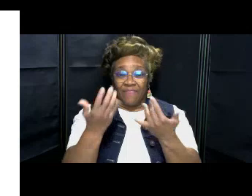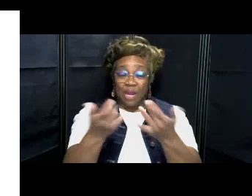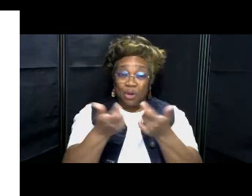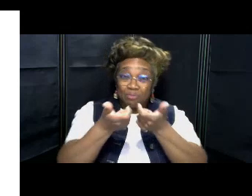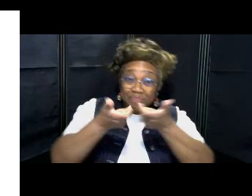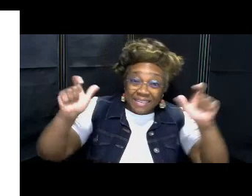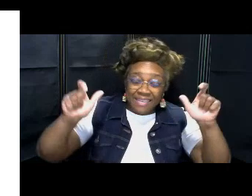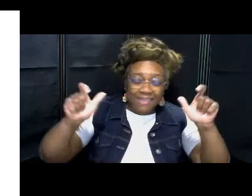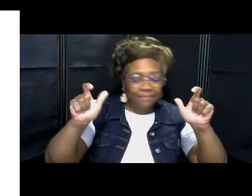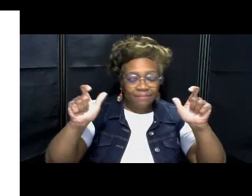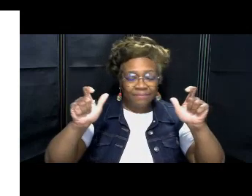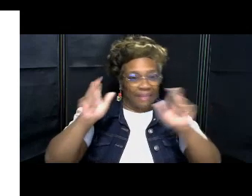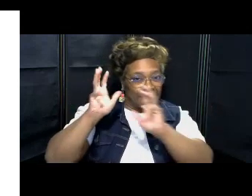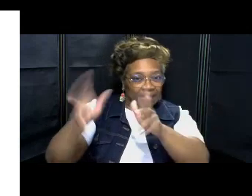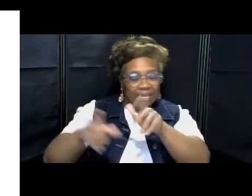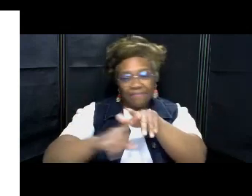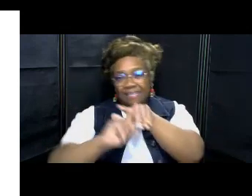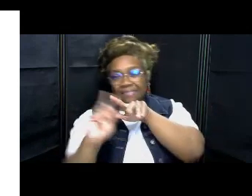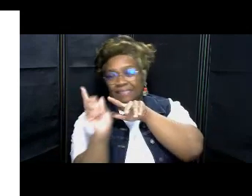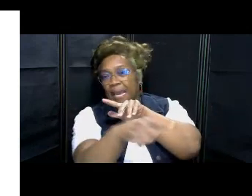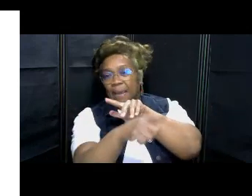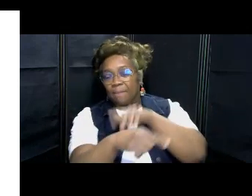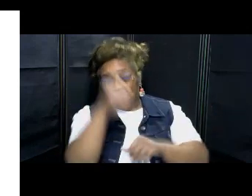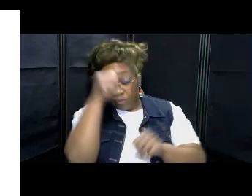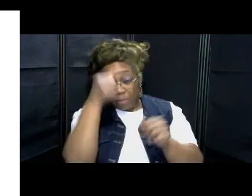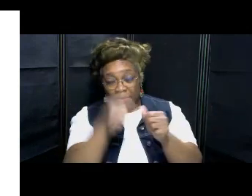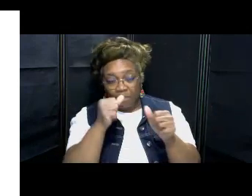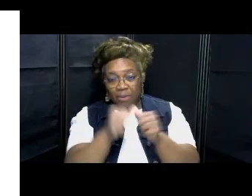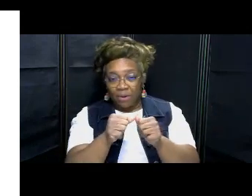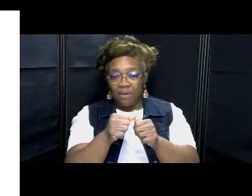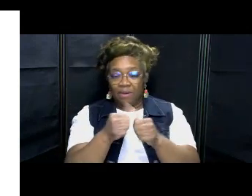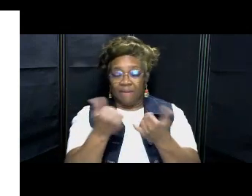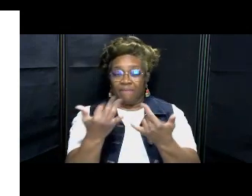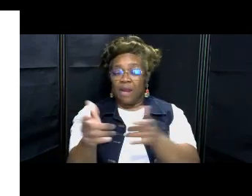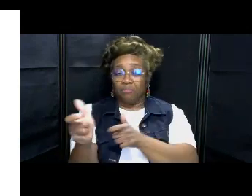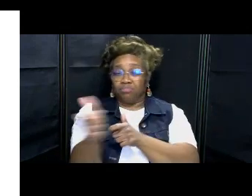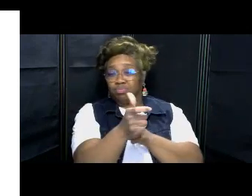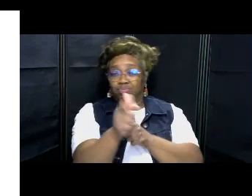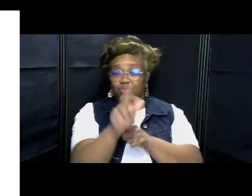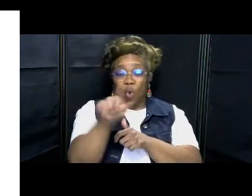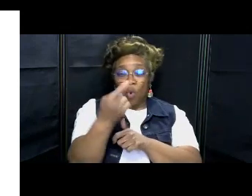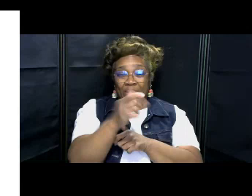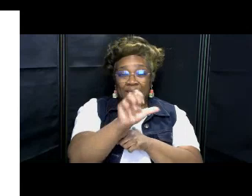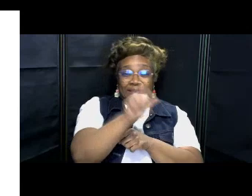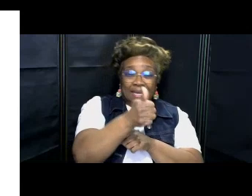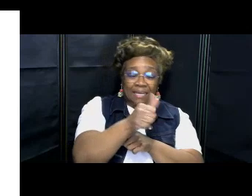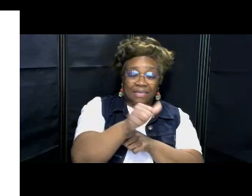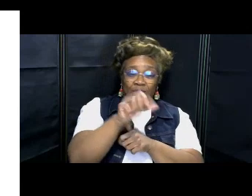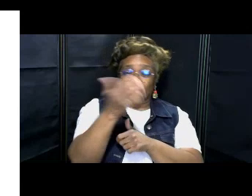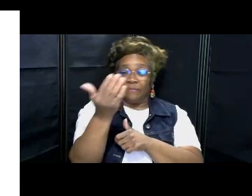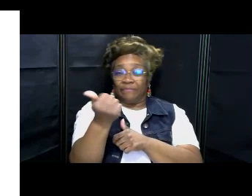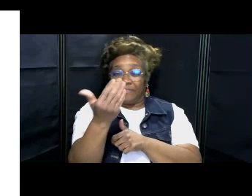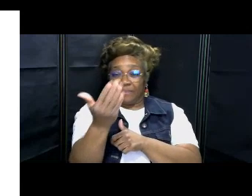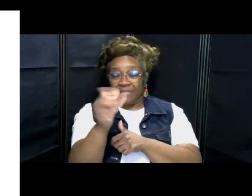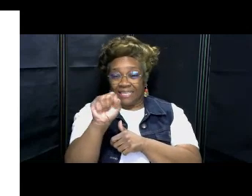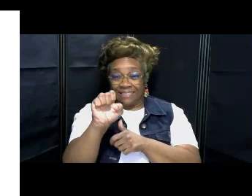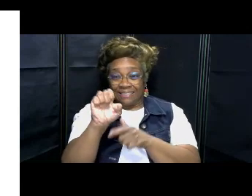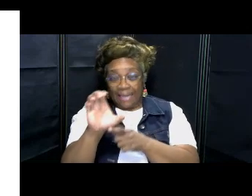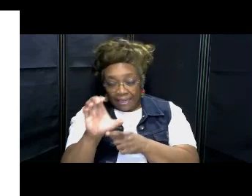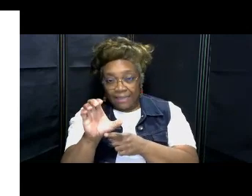from it. Remember, I told you that fire extinguisher only has 10 to 15 seconds. So if not properly used, it could be empty and the fire could still be